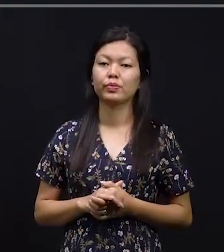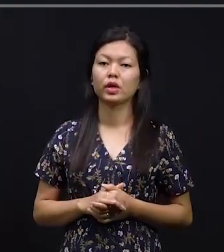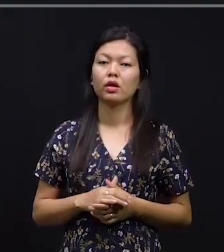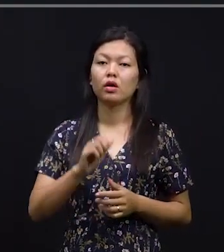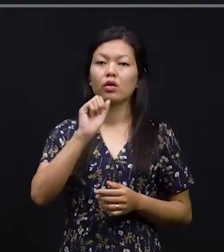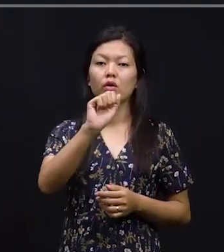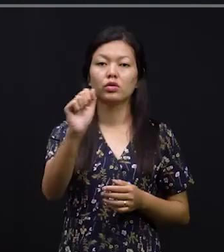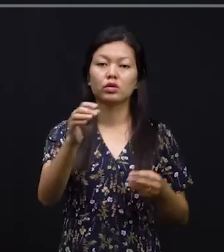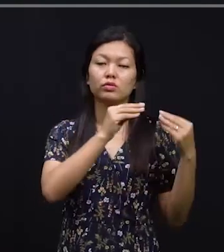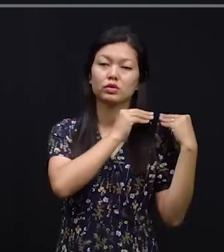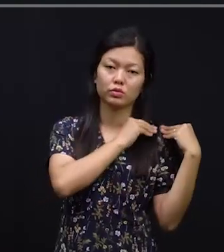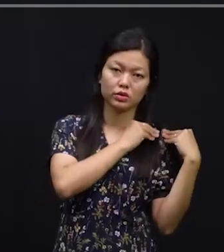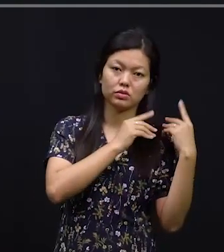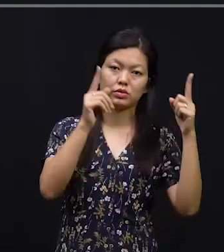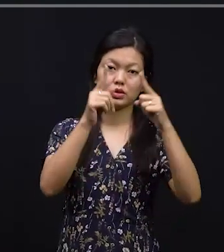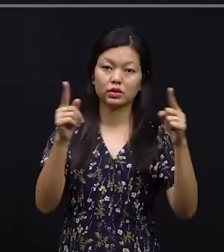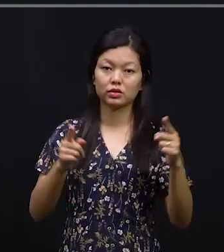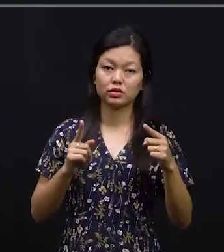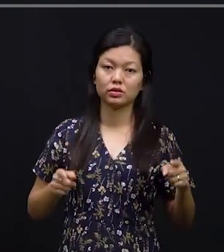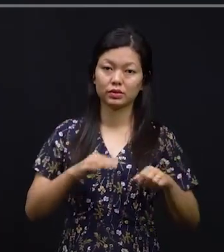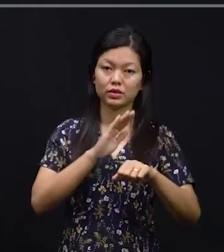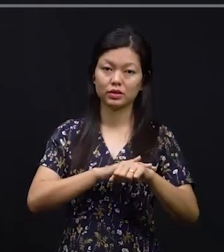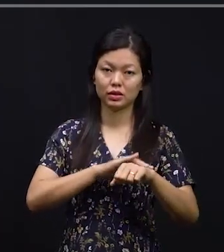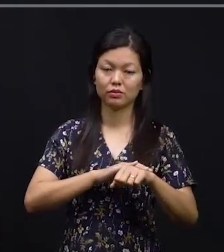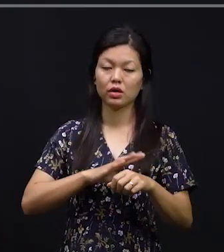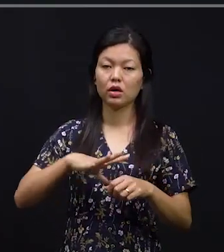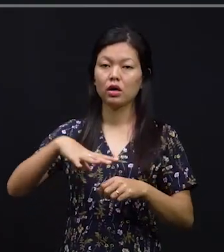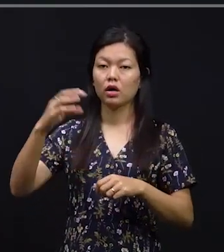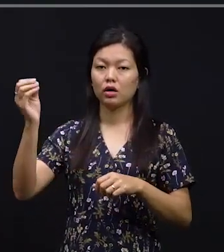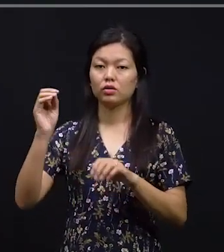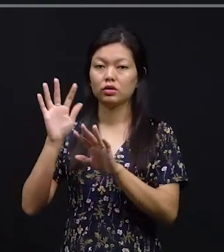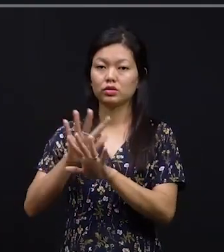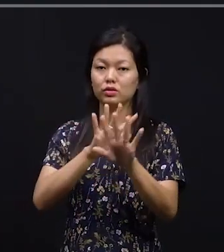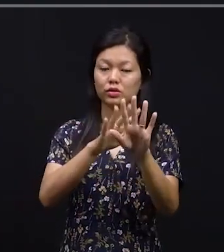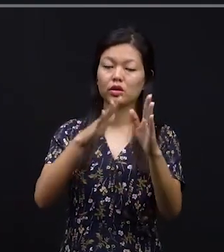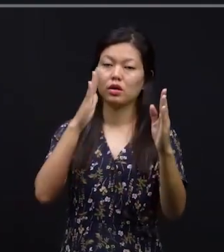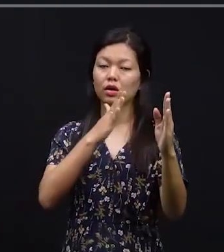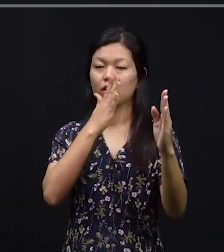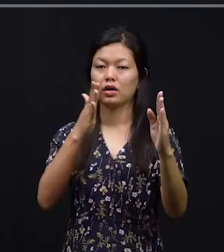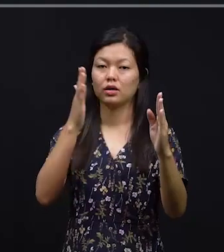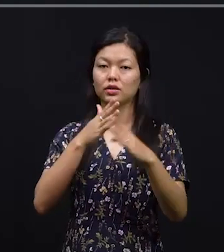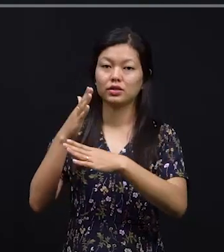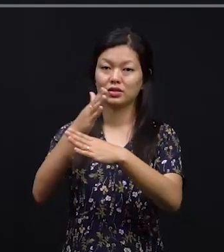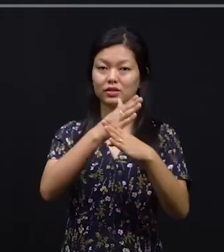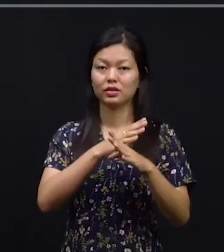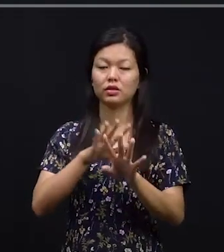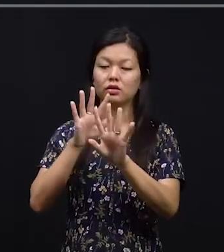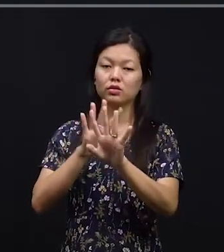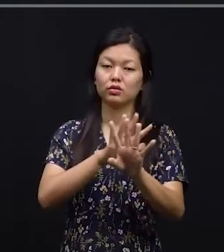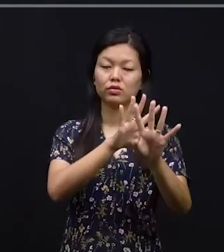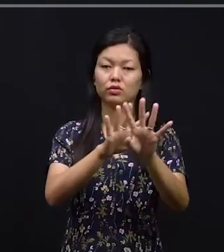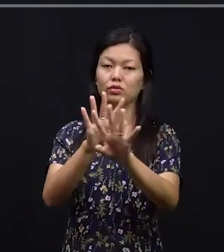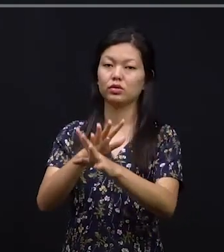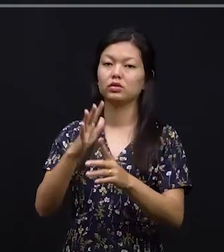even as children, because when people see children or the young ones, their minds are filled with joy.